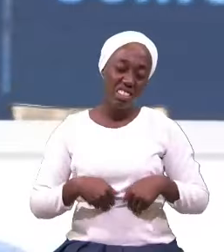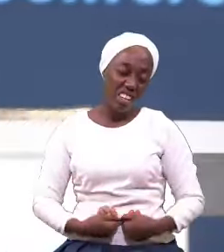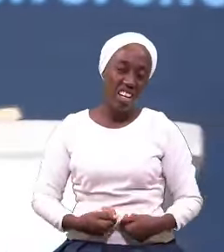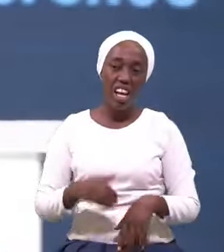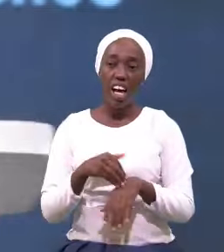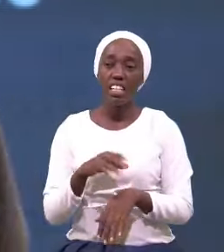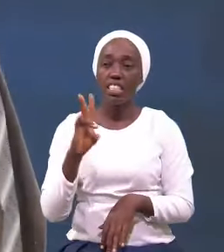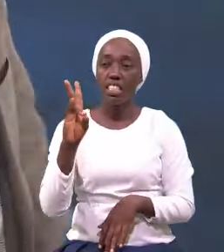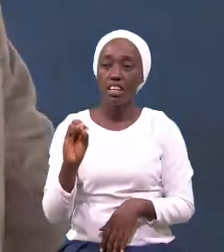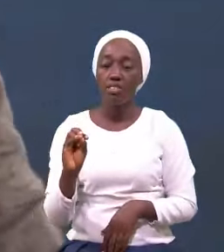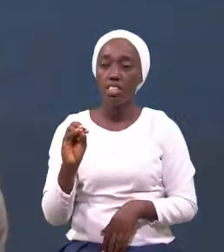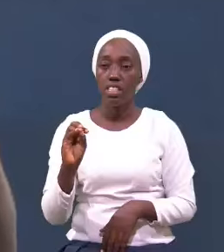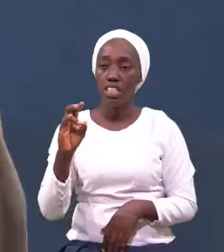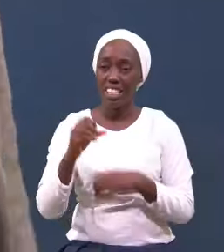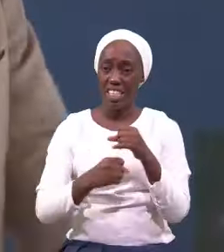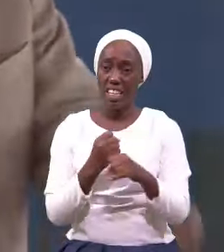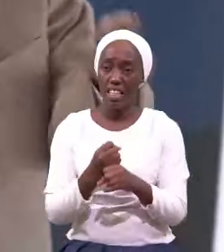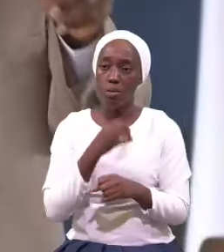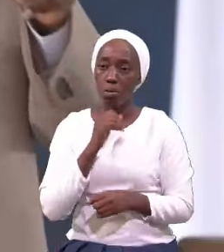running?